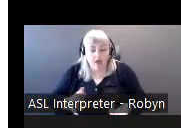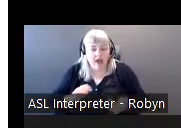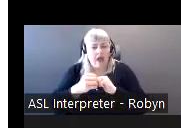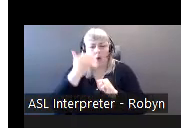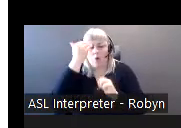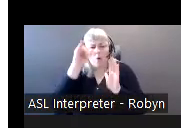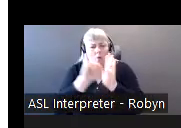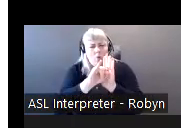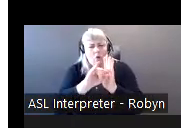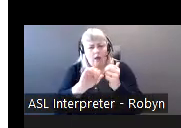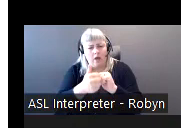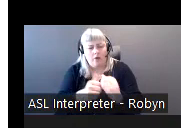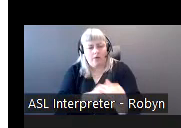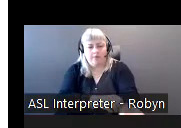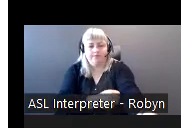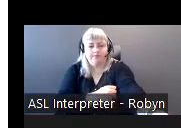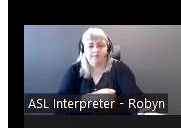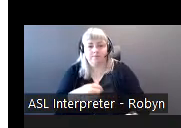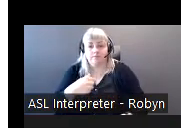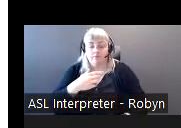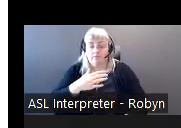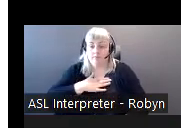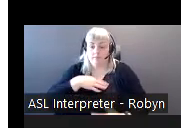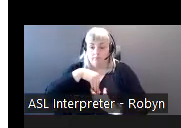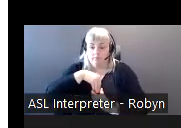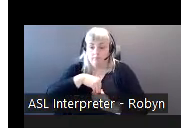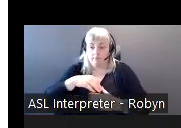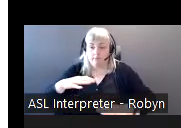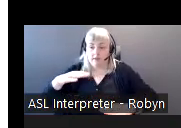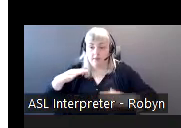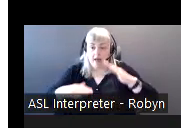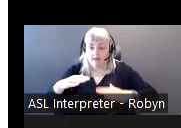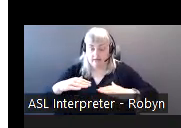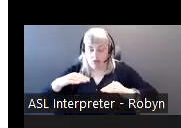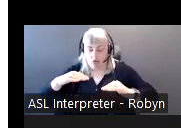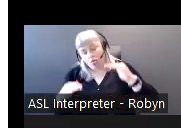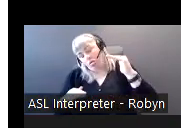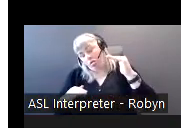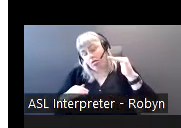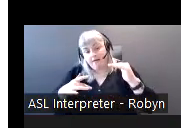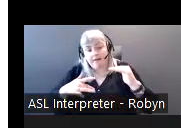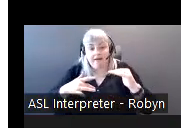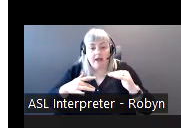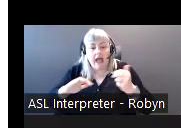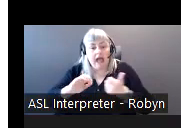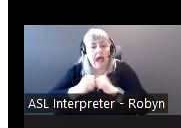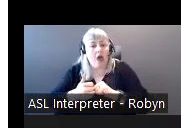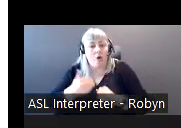How do I know I'm off balance? And what brings me back into balance?